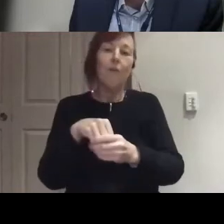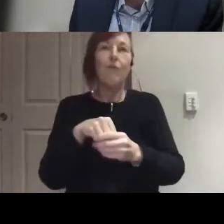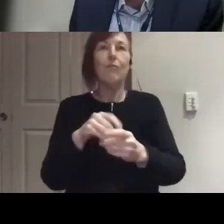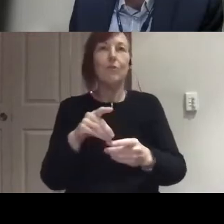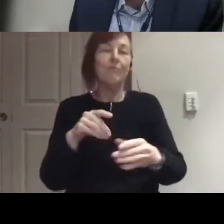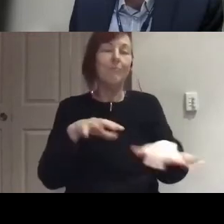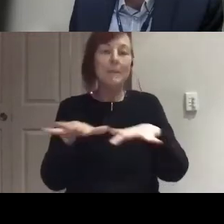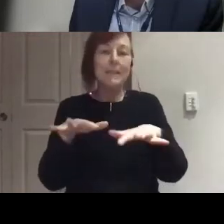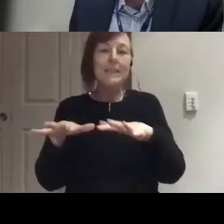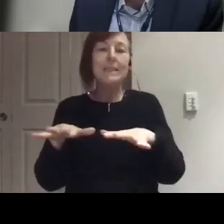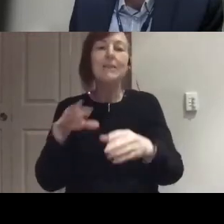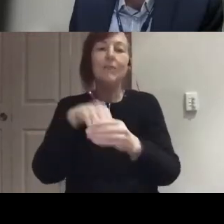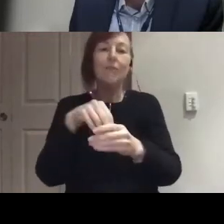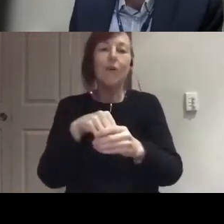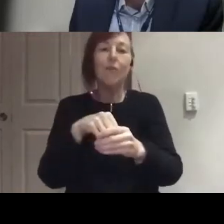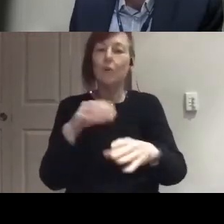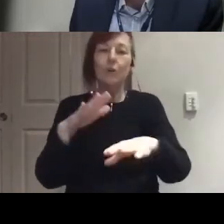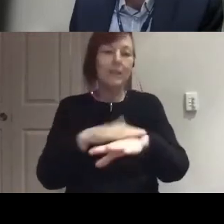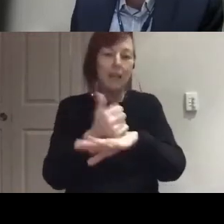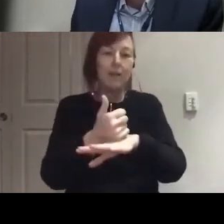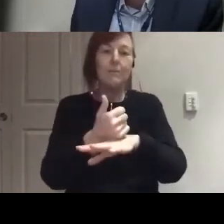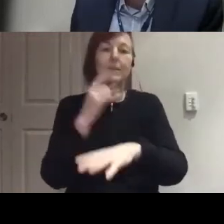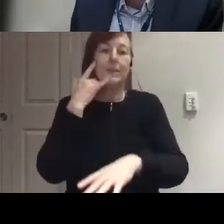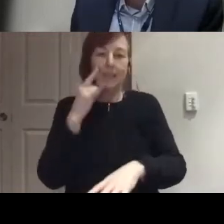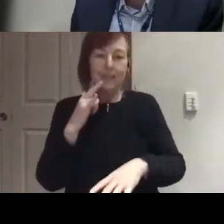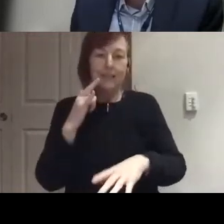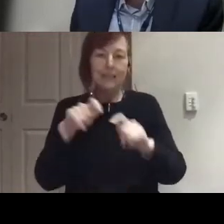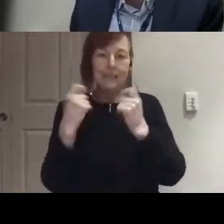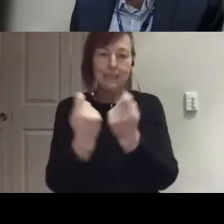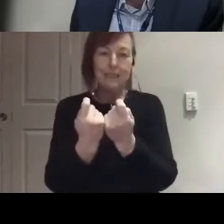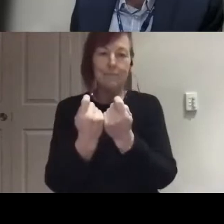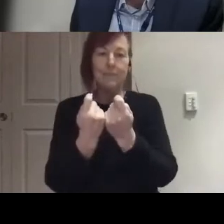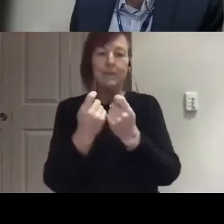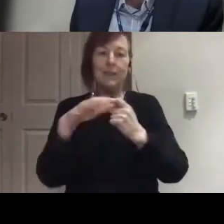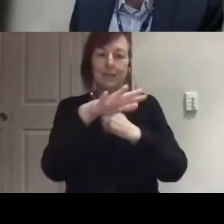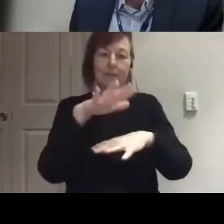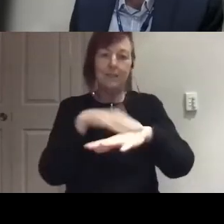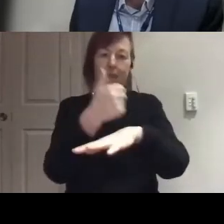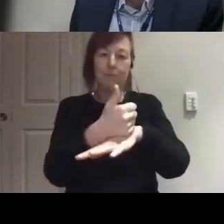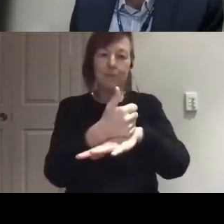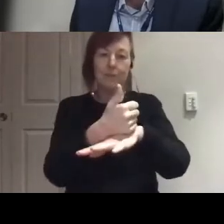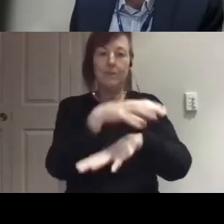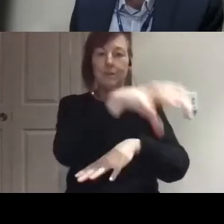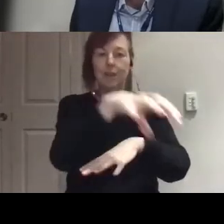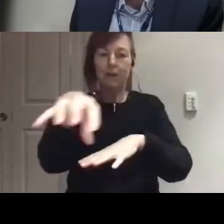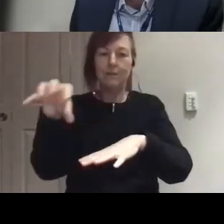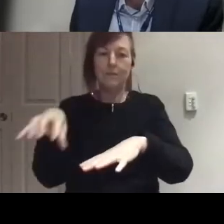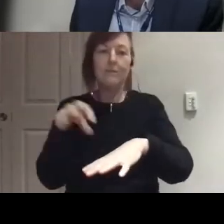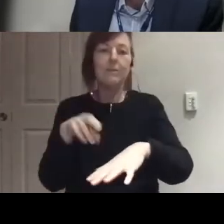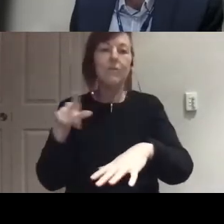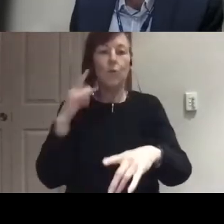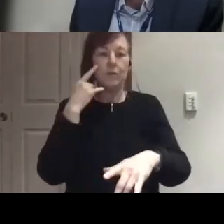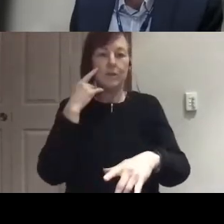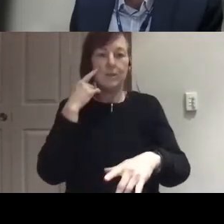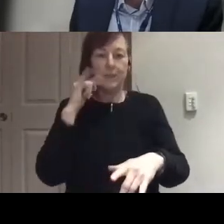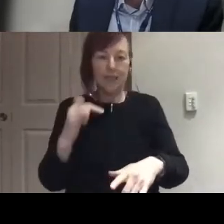try and establish the testing teams and sites in the last few days. We're going to move through our updates as quickly as we